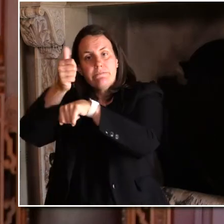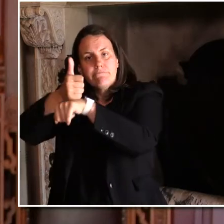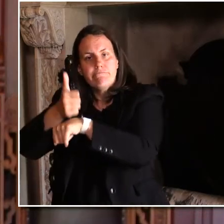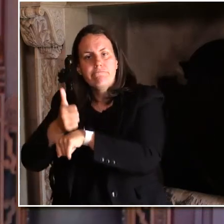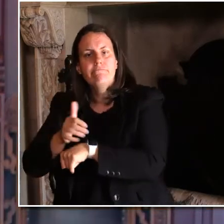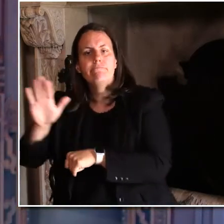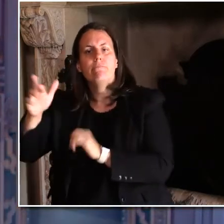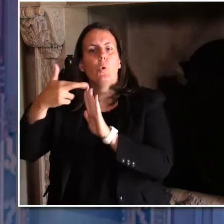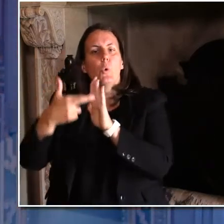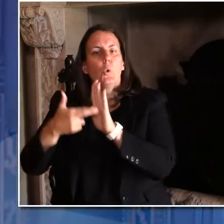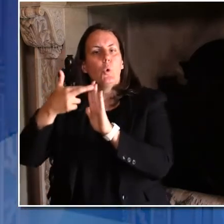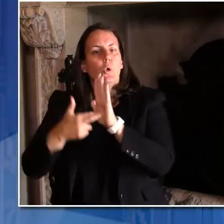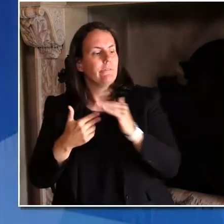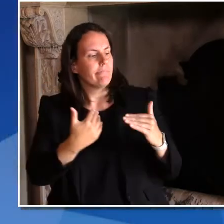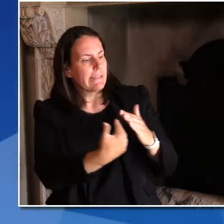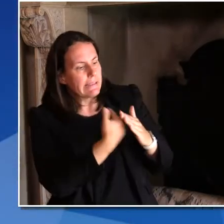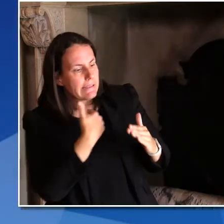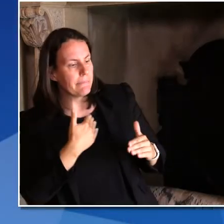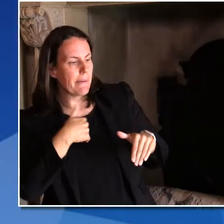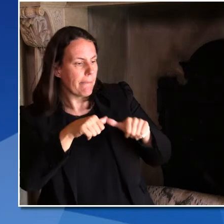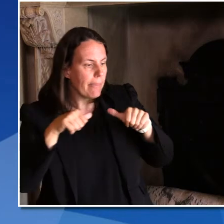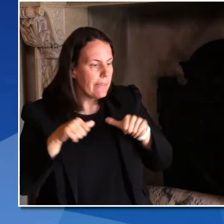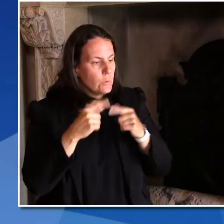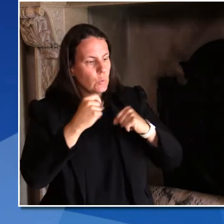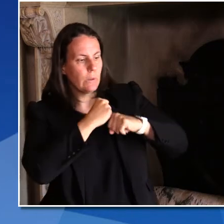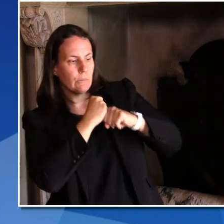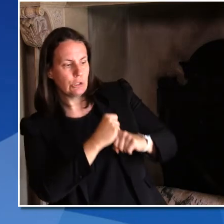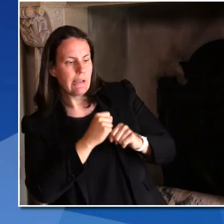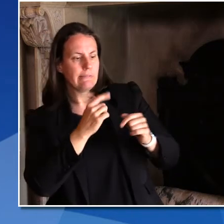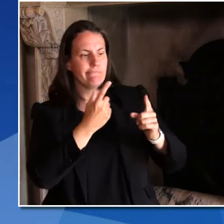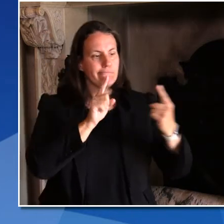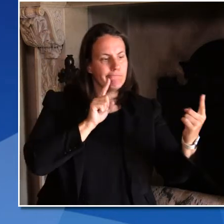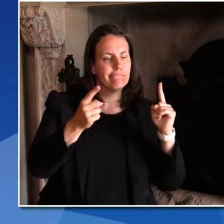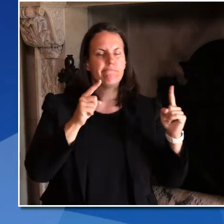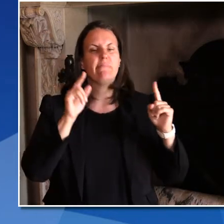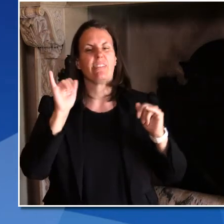Thank you, John. Now to Sean Kirkby from Wisconsin Health News. Sean?